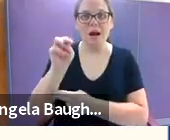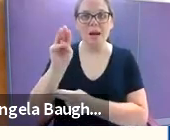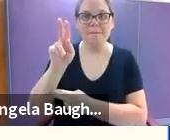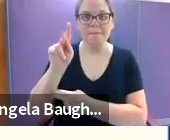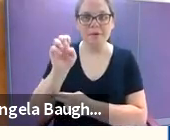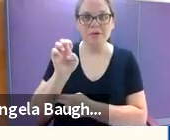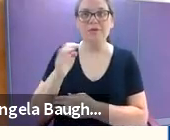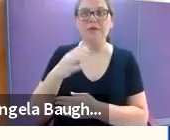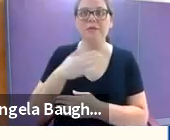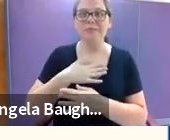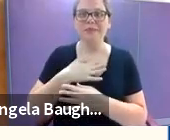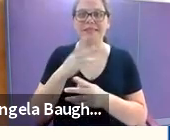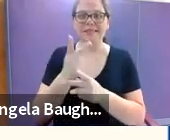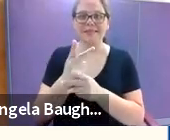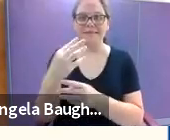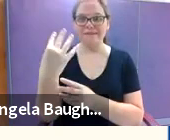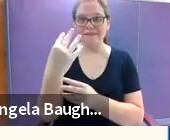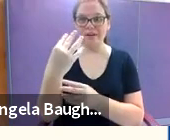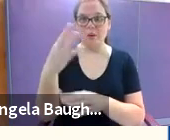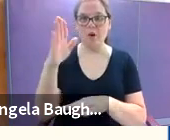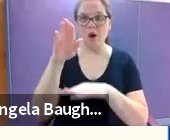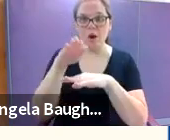Please keep your video on.